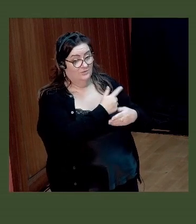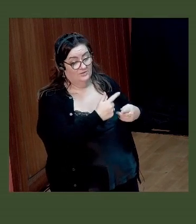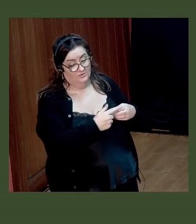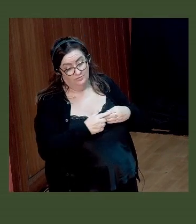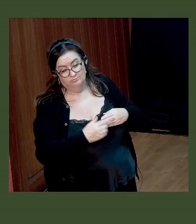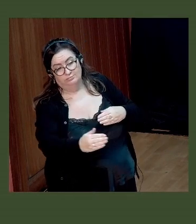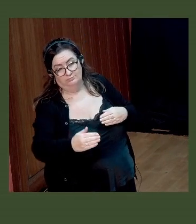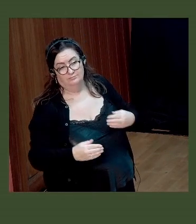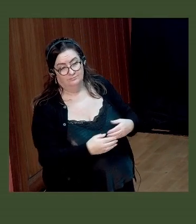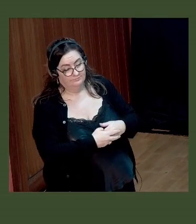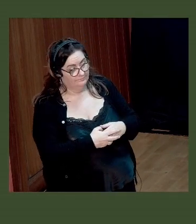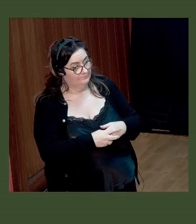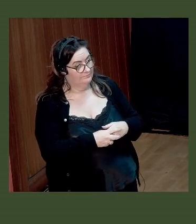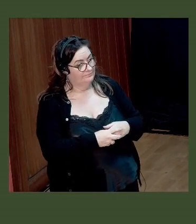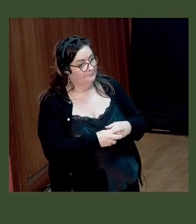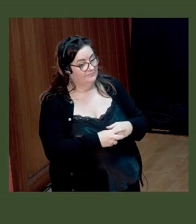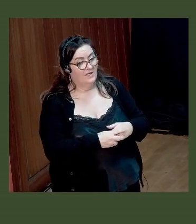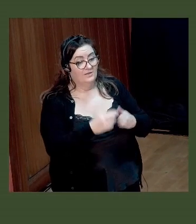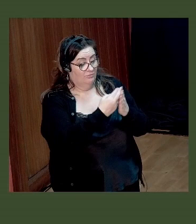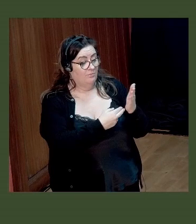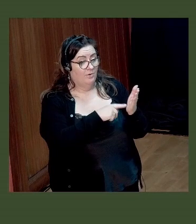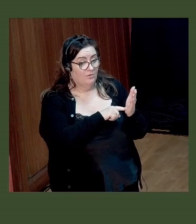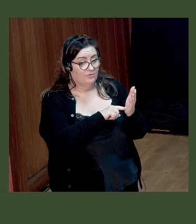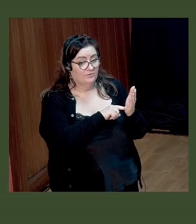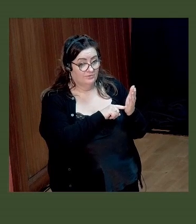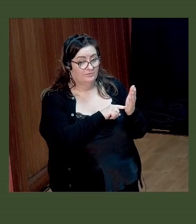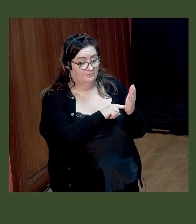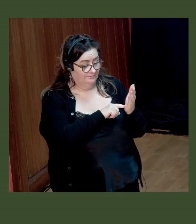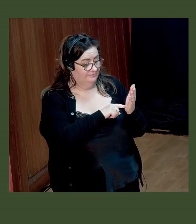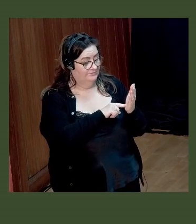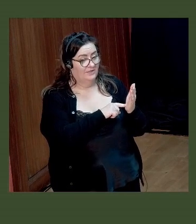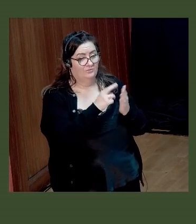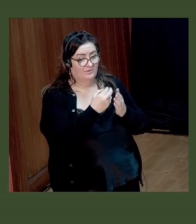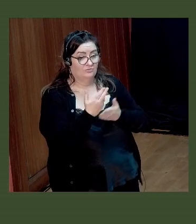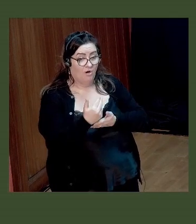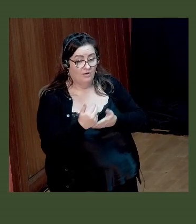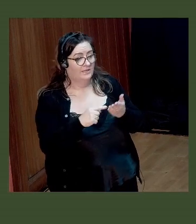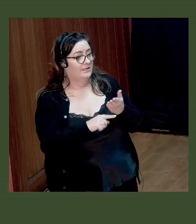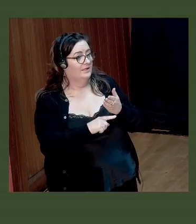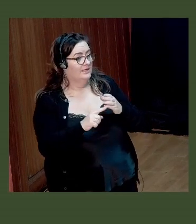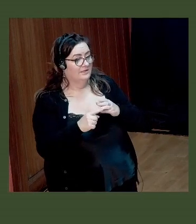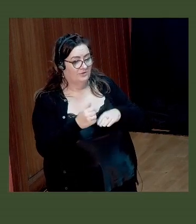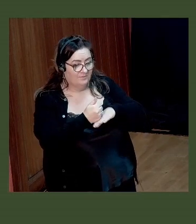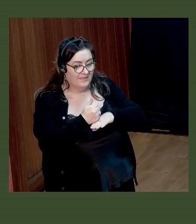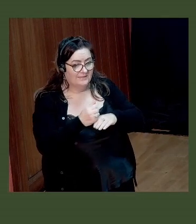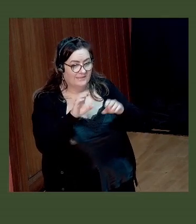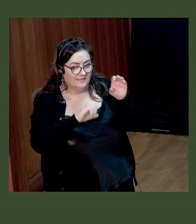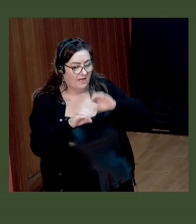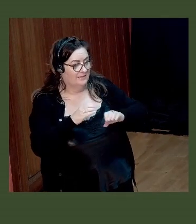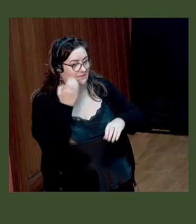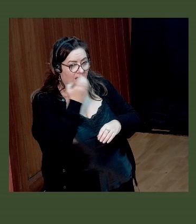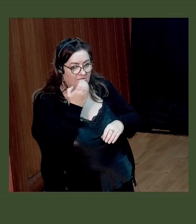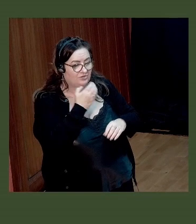1922 onwards. The report recommended that subjects such as drawing, elementary science,